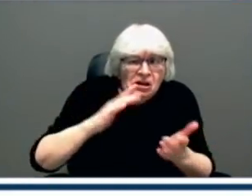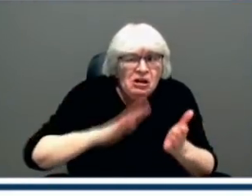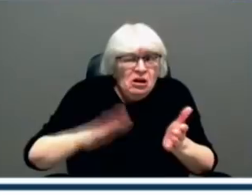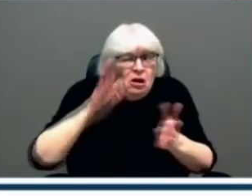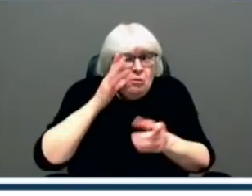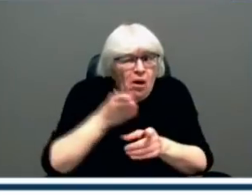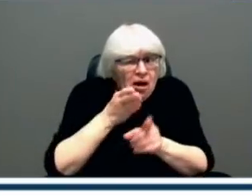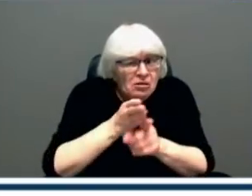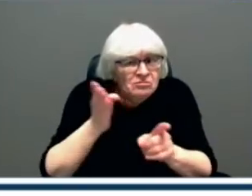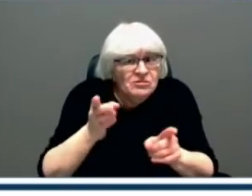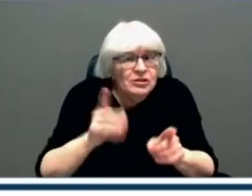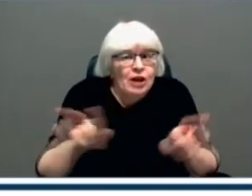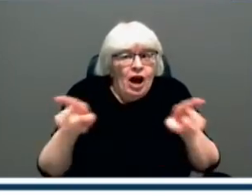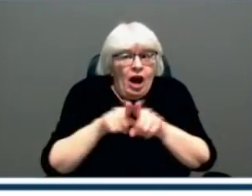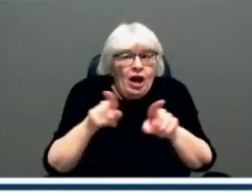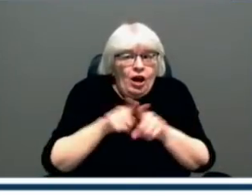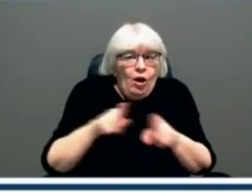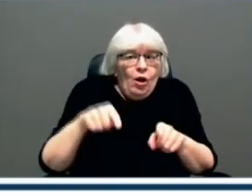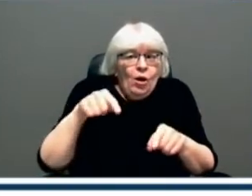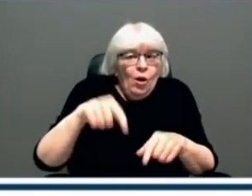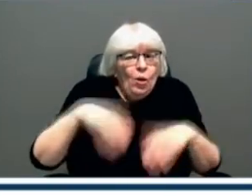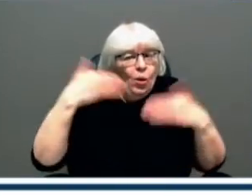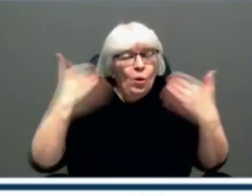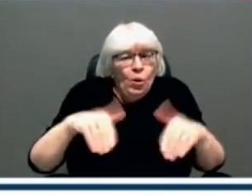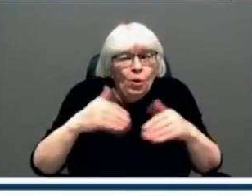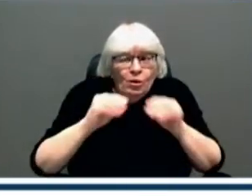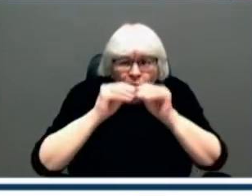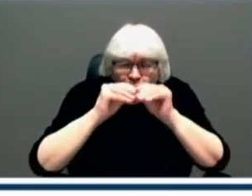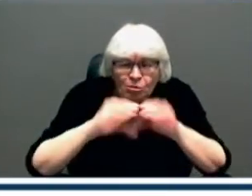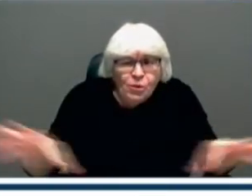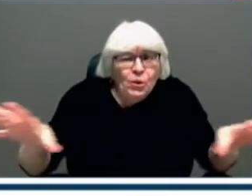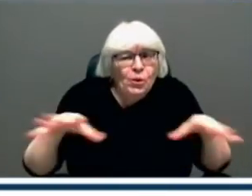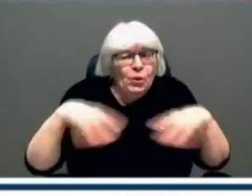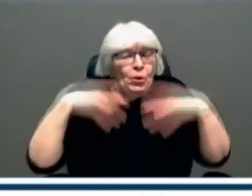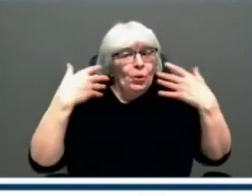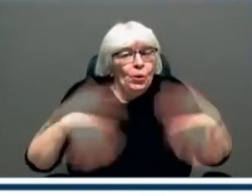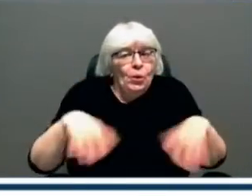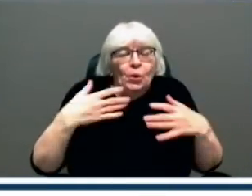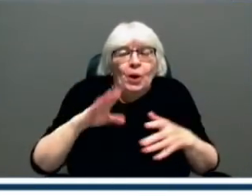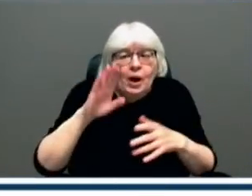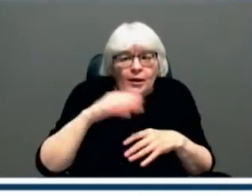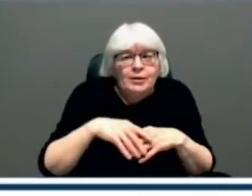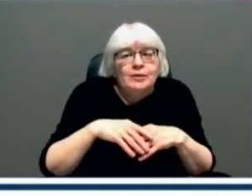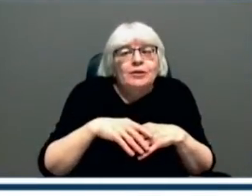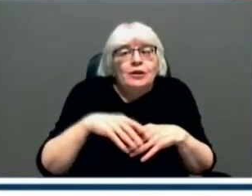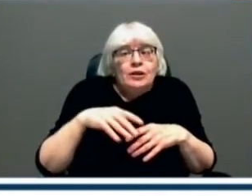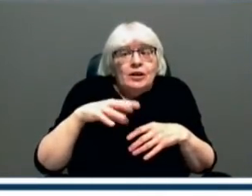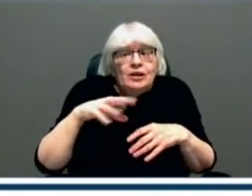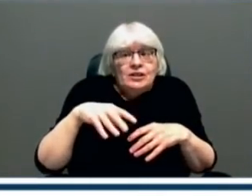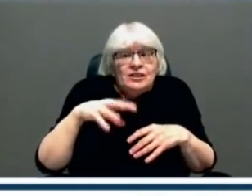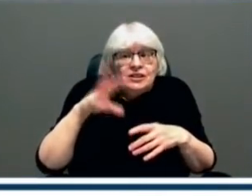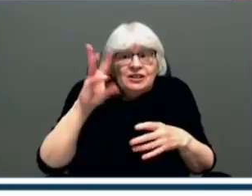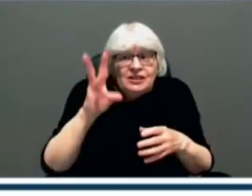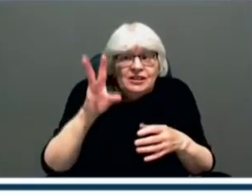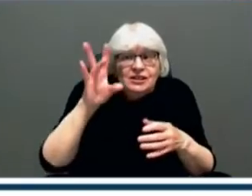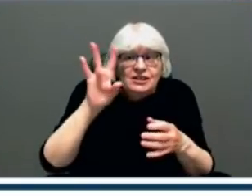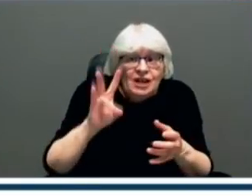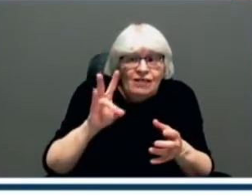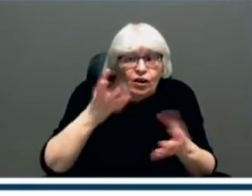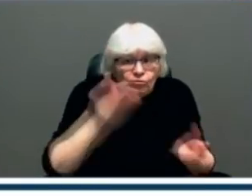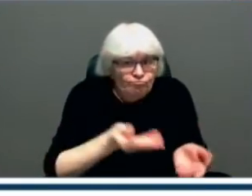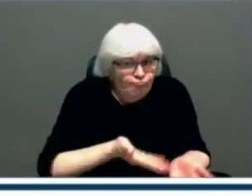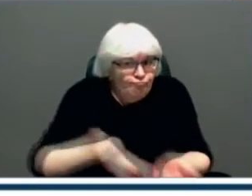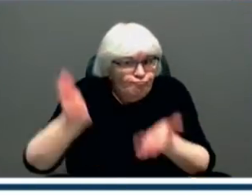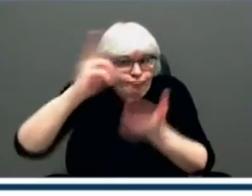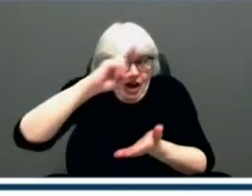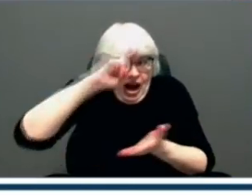transmissible variant and has more opportunity to spread. We're reporting 67 hospitalizations in the past week, and that's a